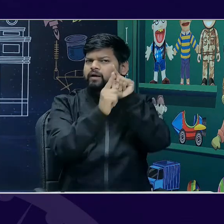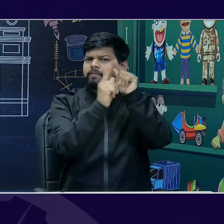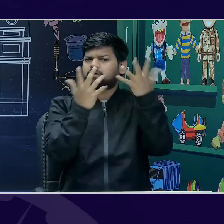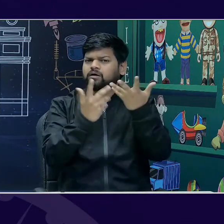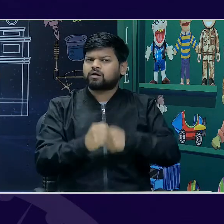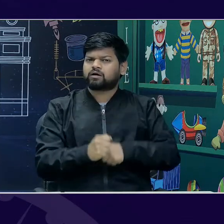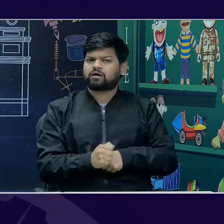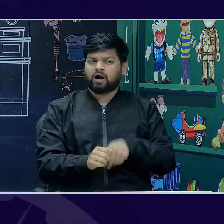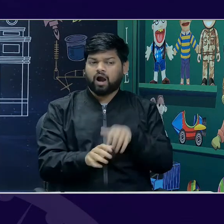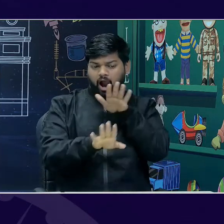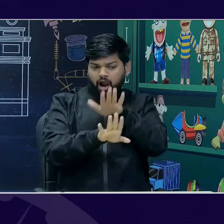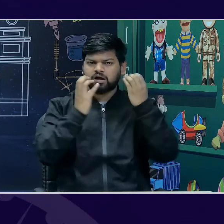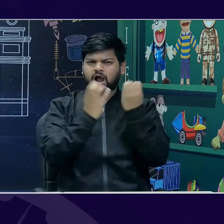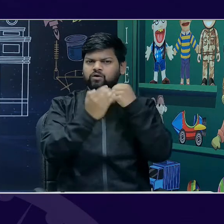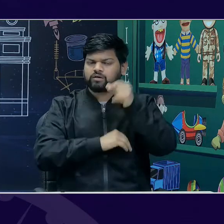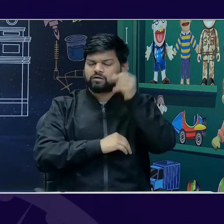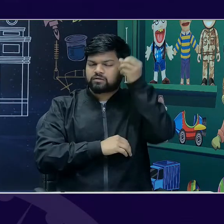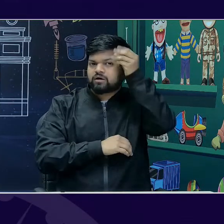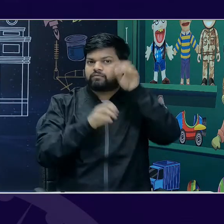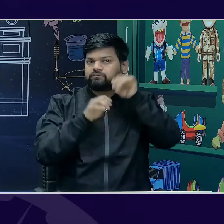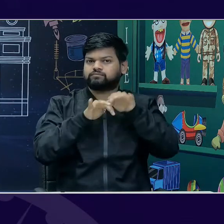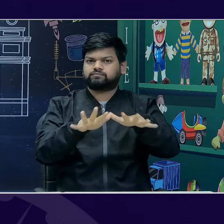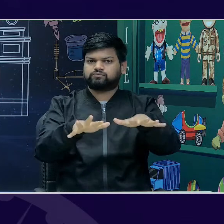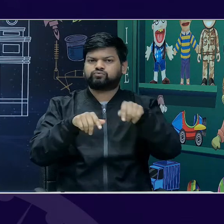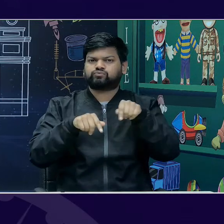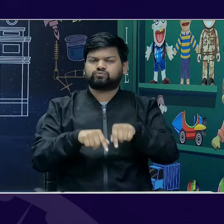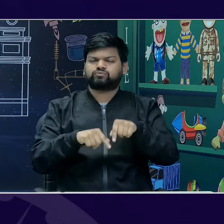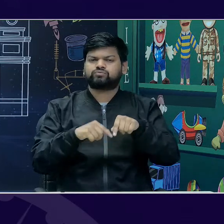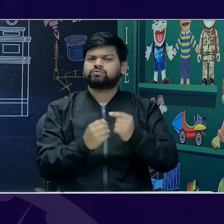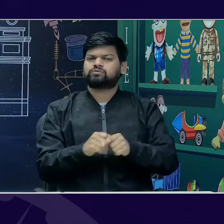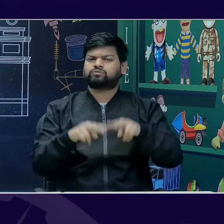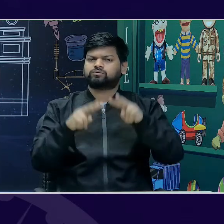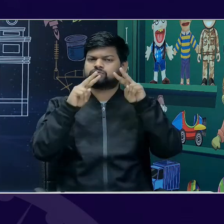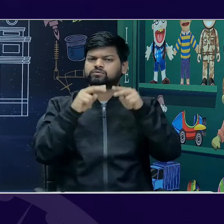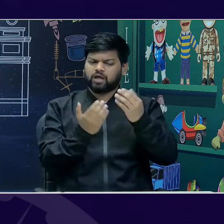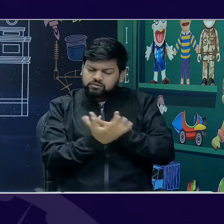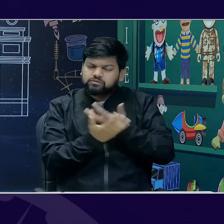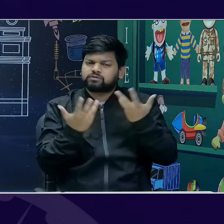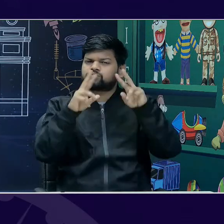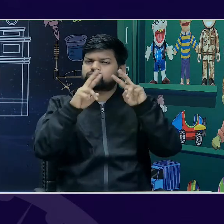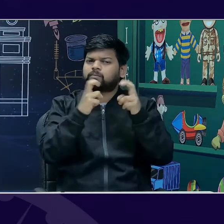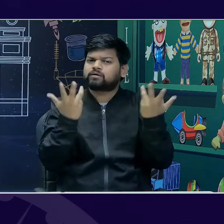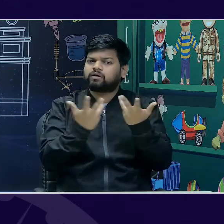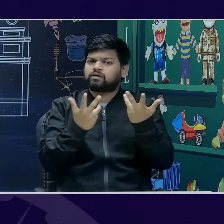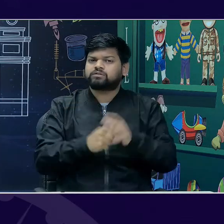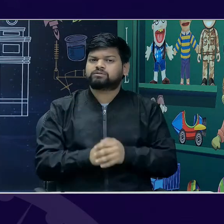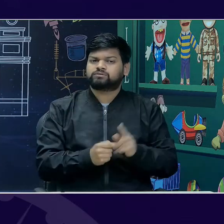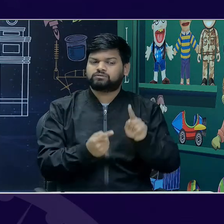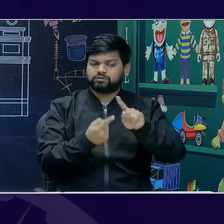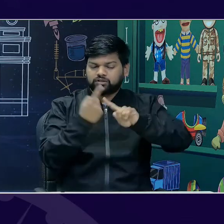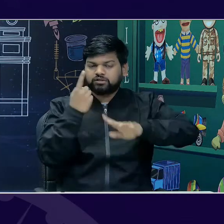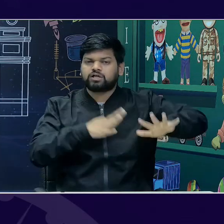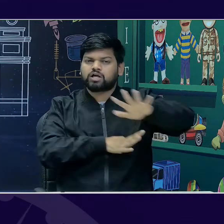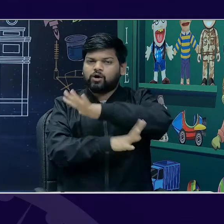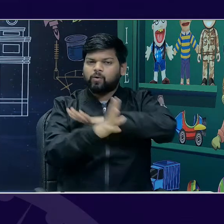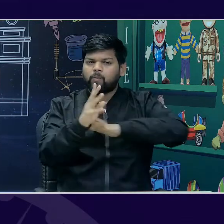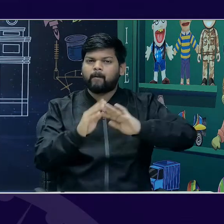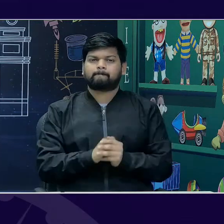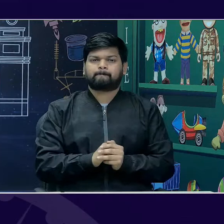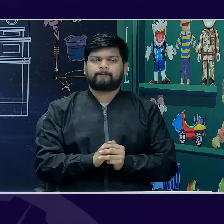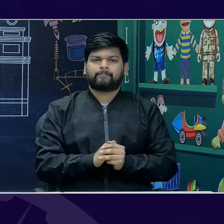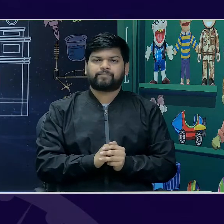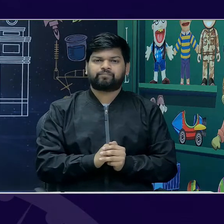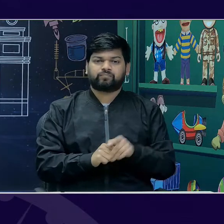you must be willing to know what are we going to discuss in today's segment. It is all about economics from the book